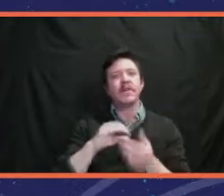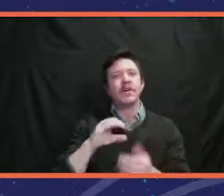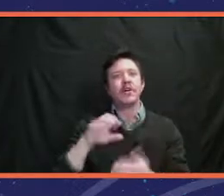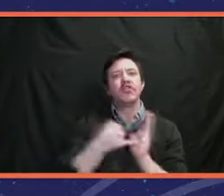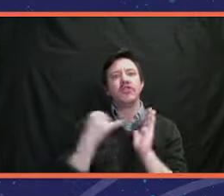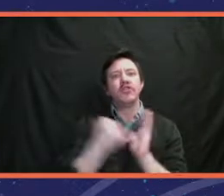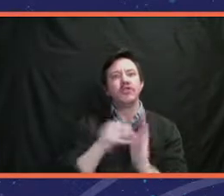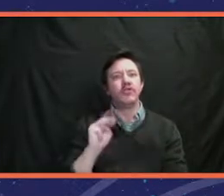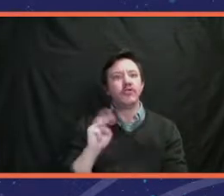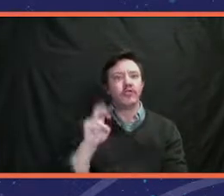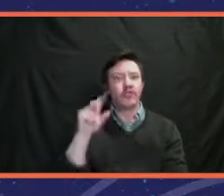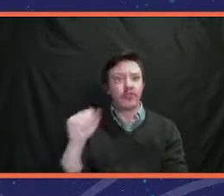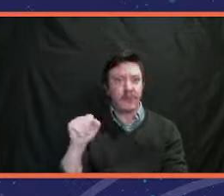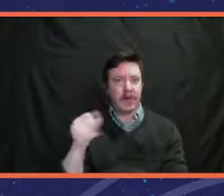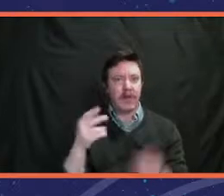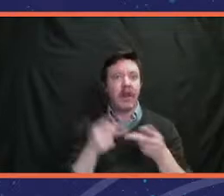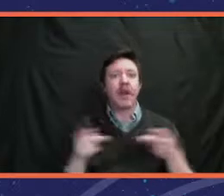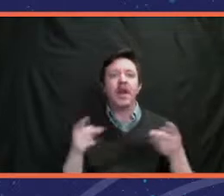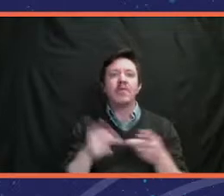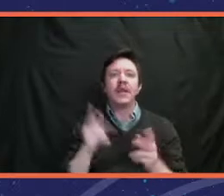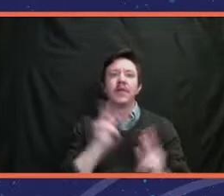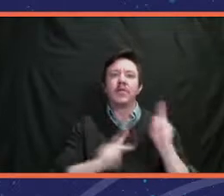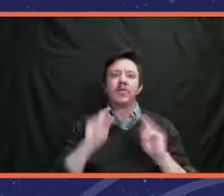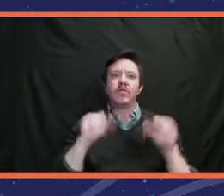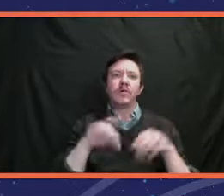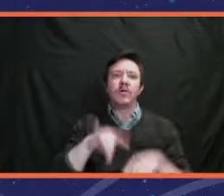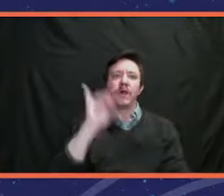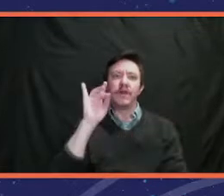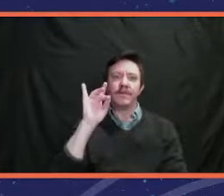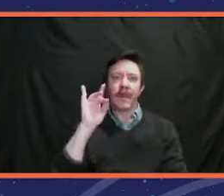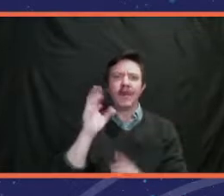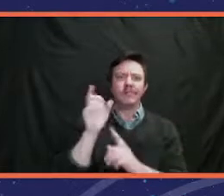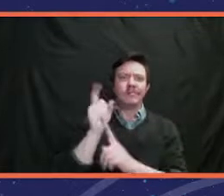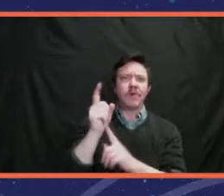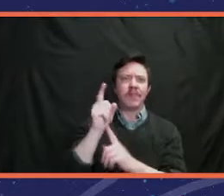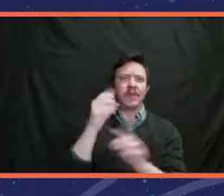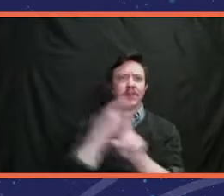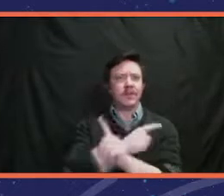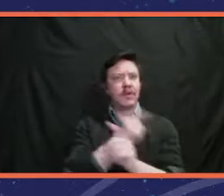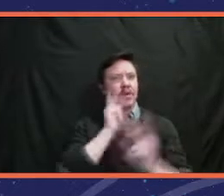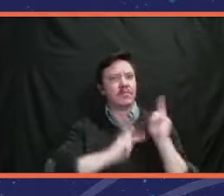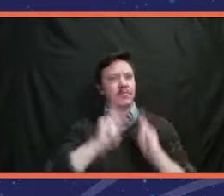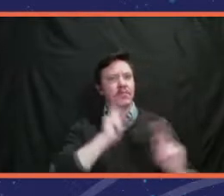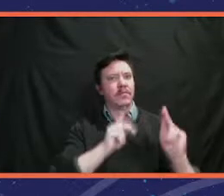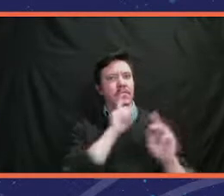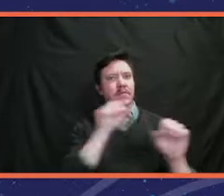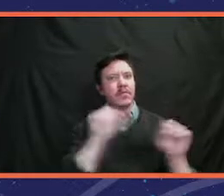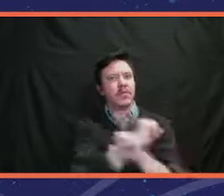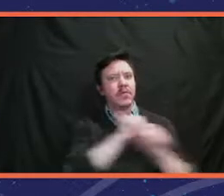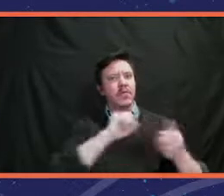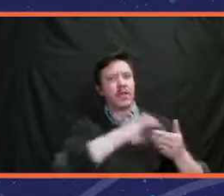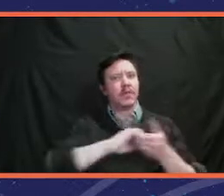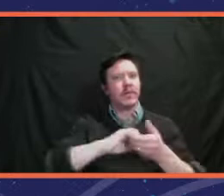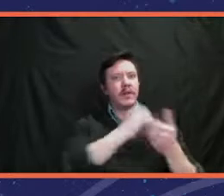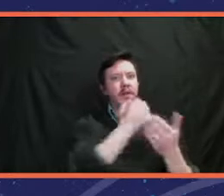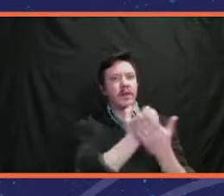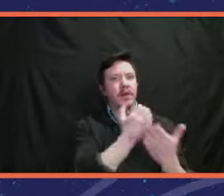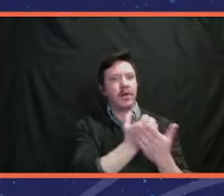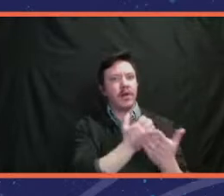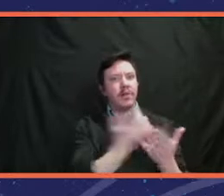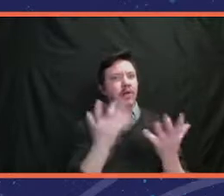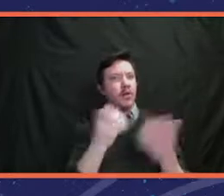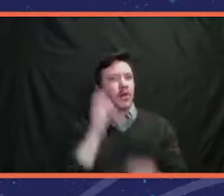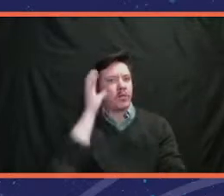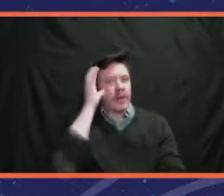place where people can find these moments from people working within the solidarity economy. We want people to listen and